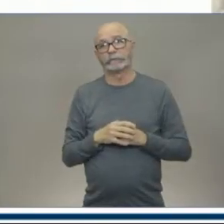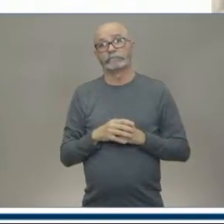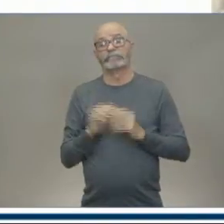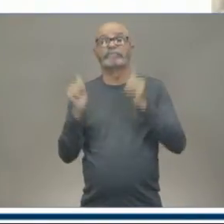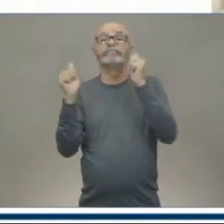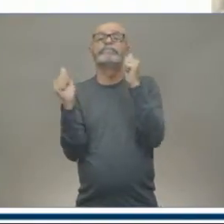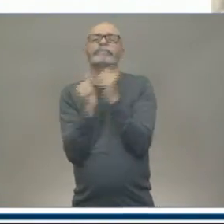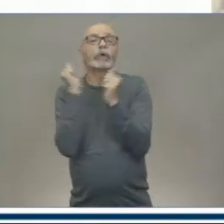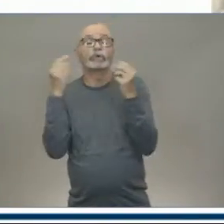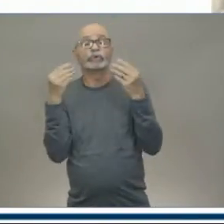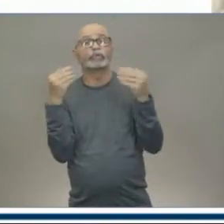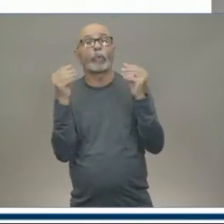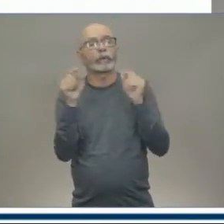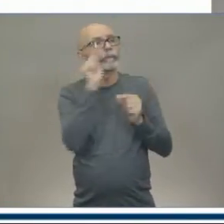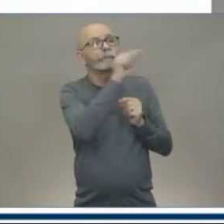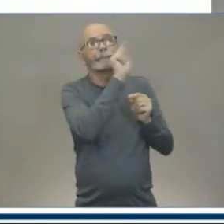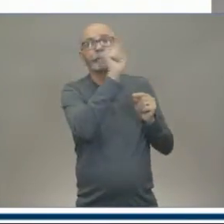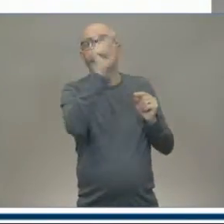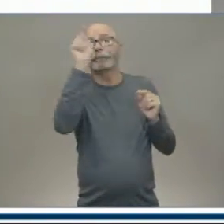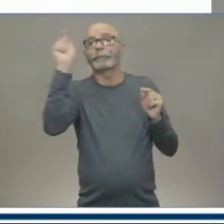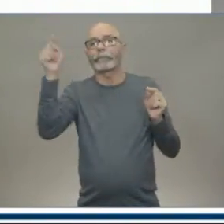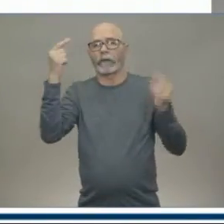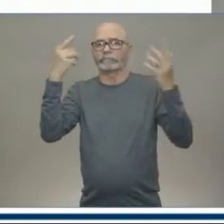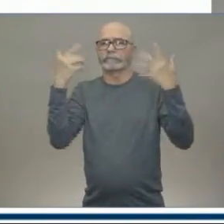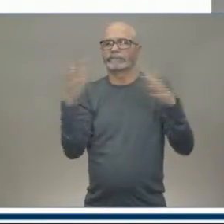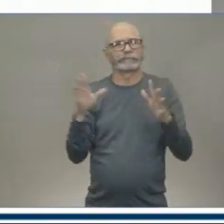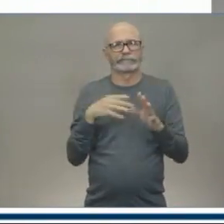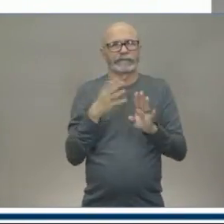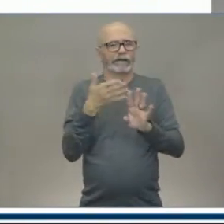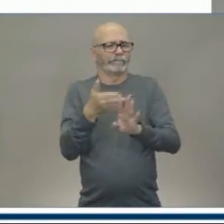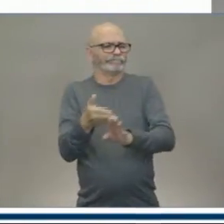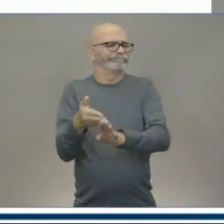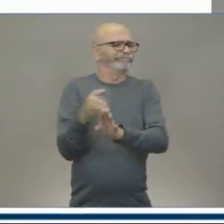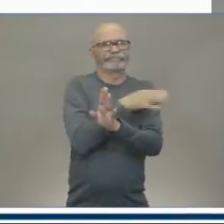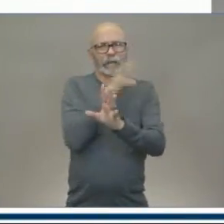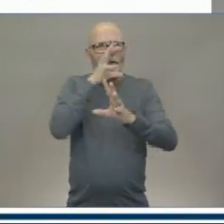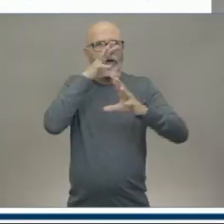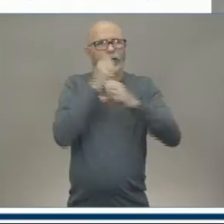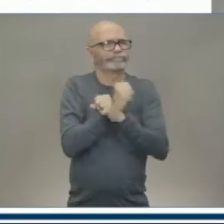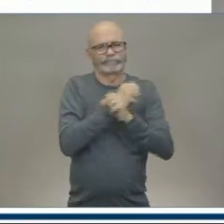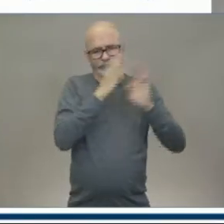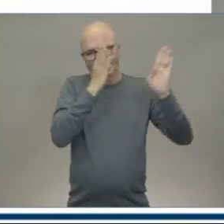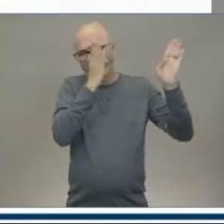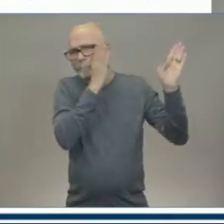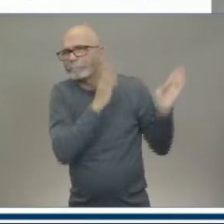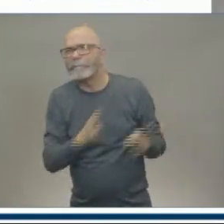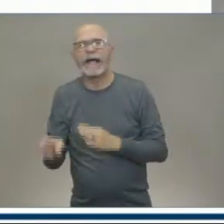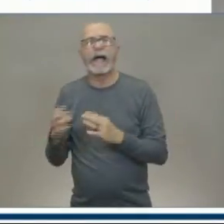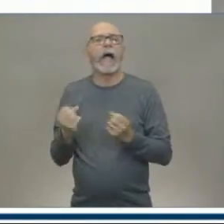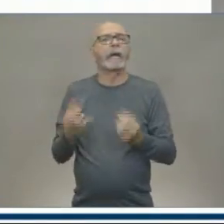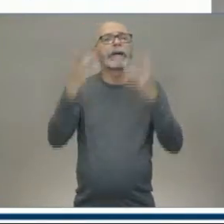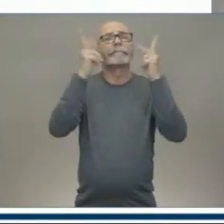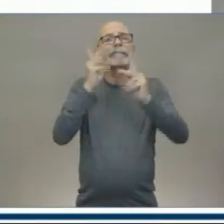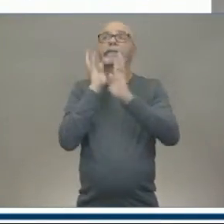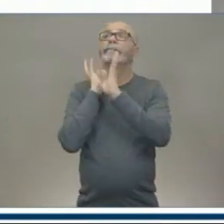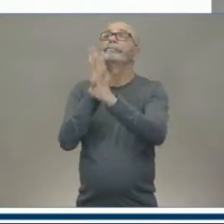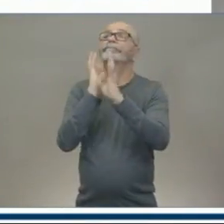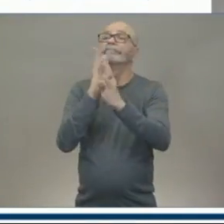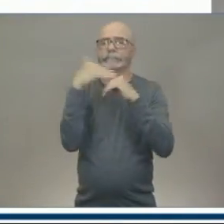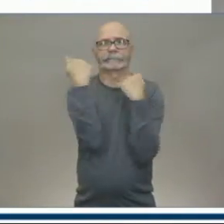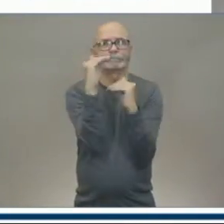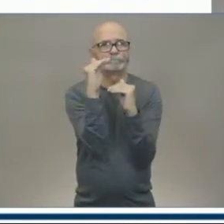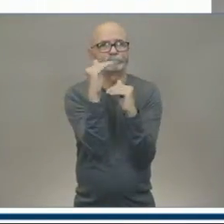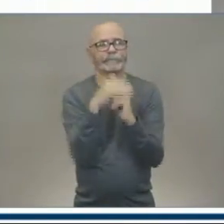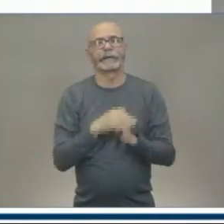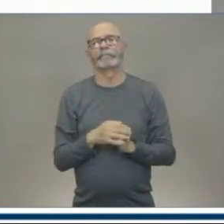businesses have had months of doing a very good job of. They limit the numbers of. They have a requirement that they